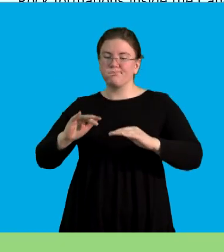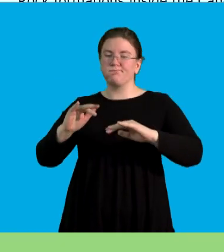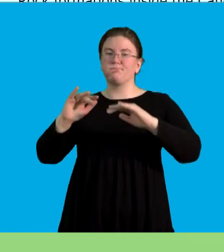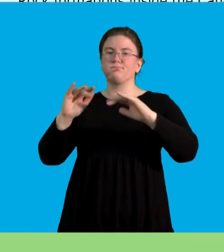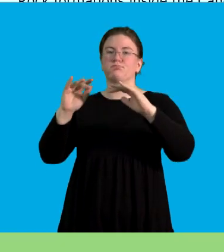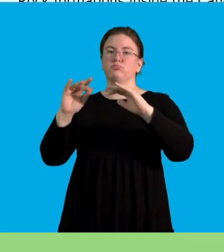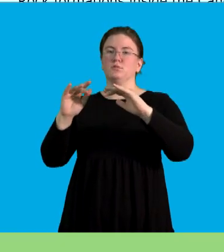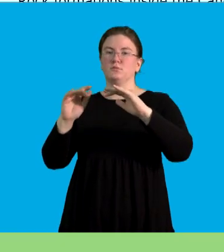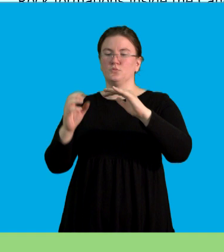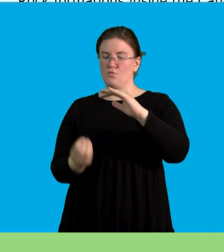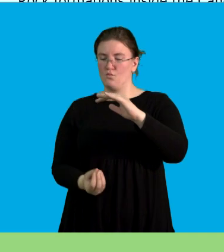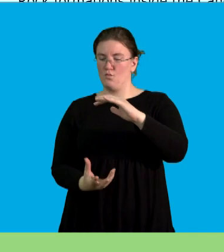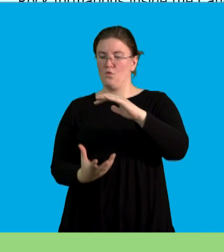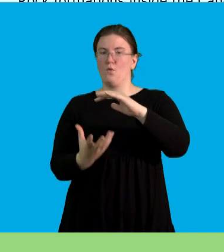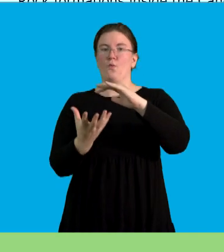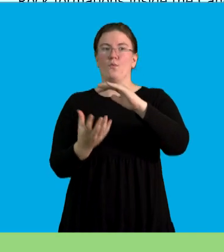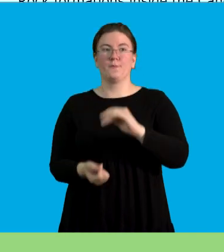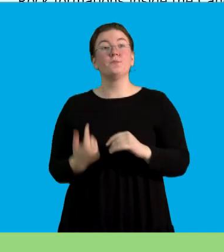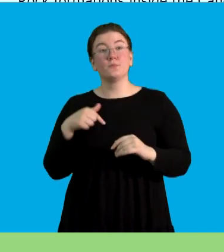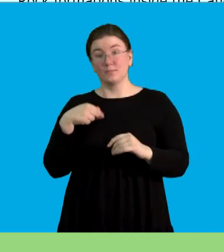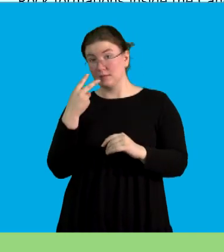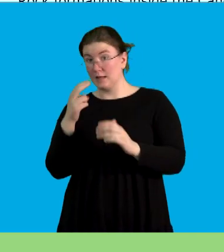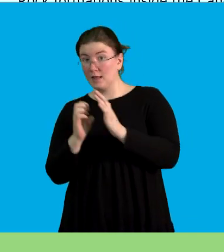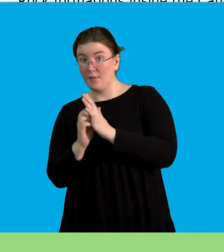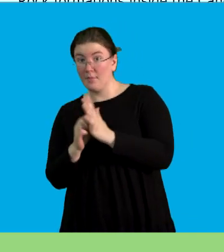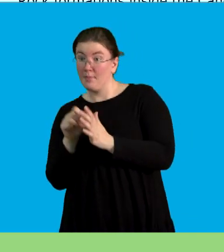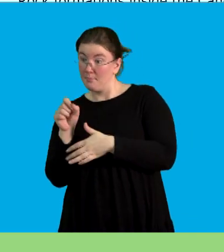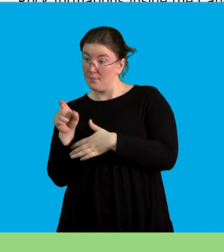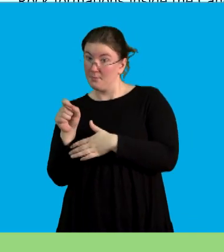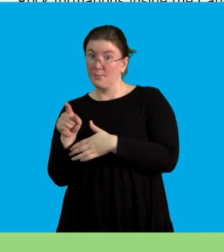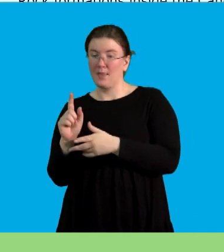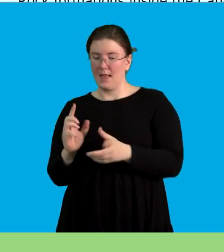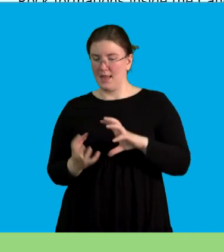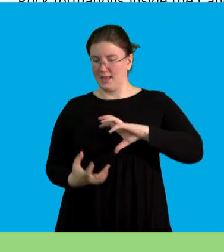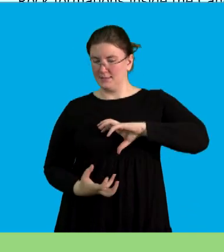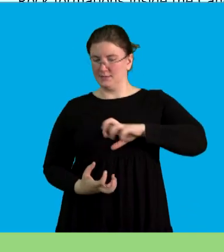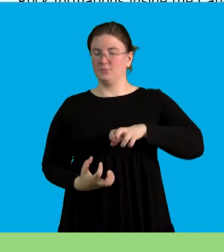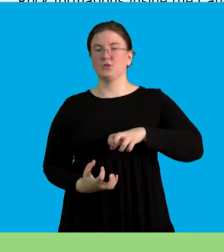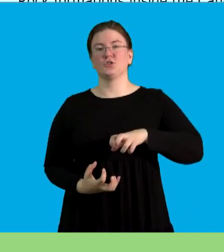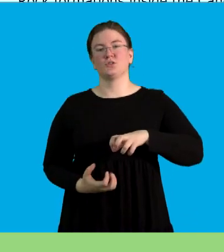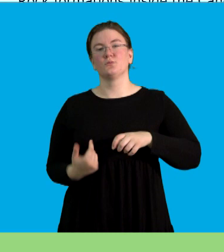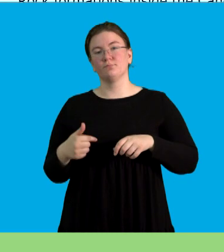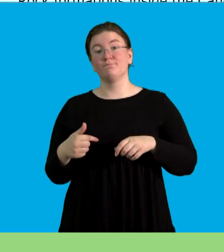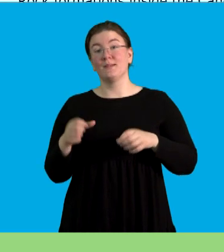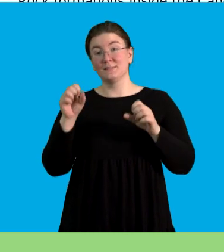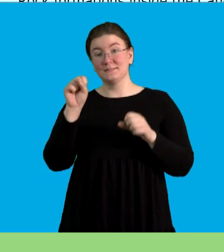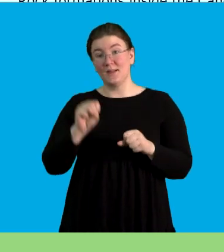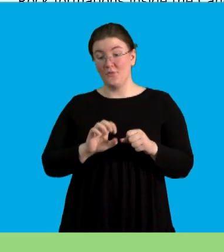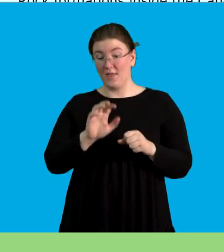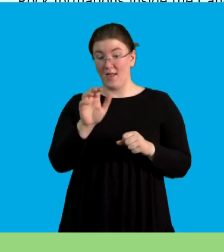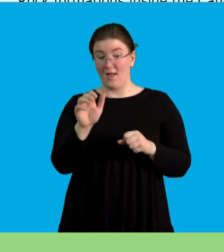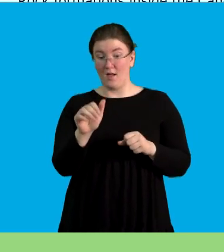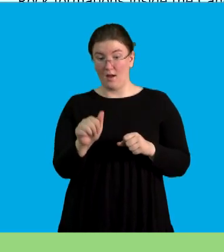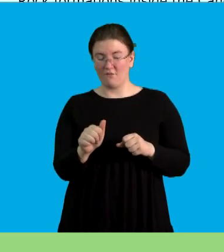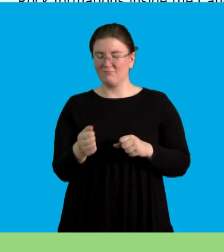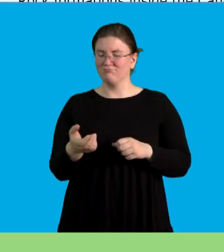Okay, so basically here we see an example of adaptation. So when Southern Africa rose out of the